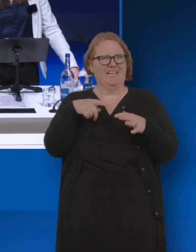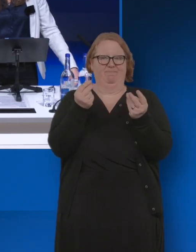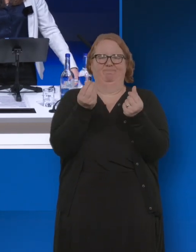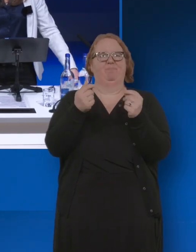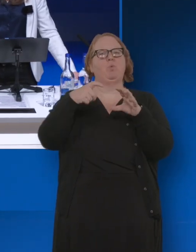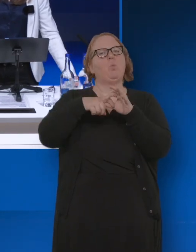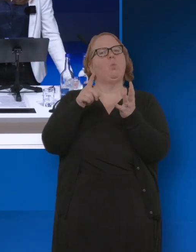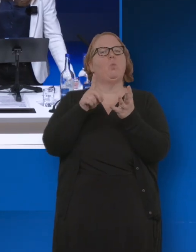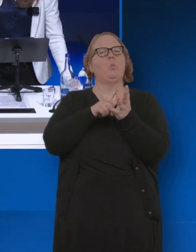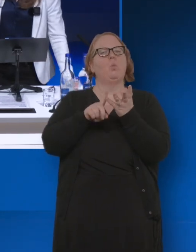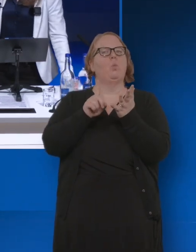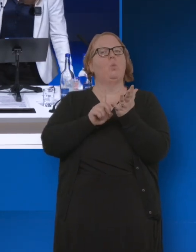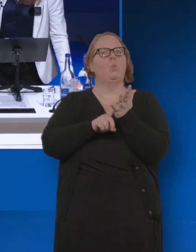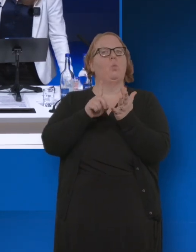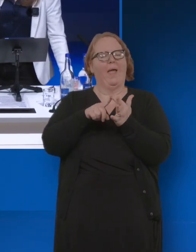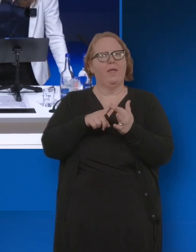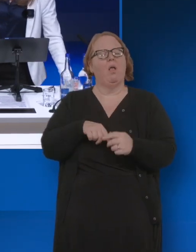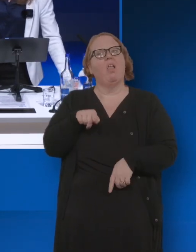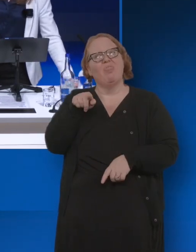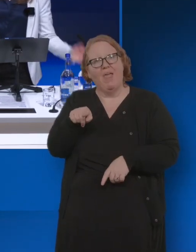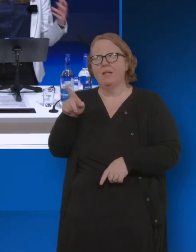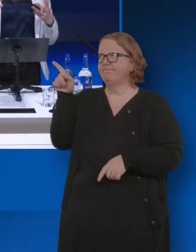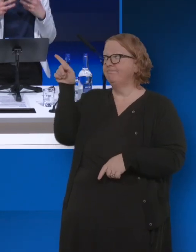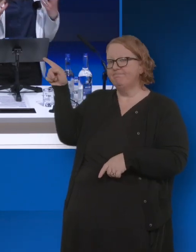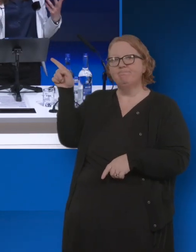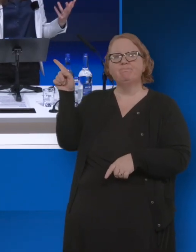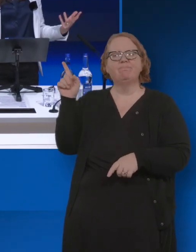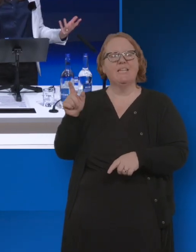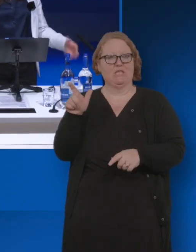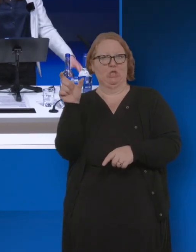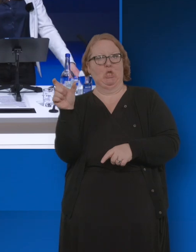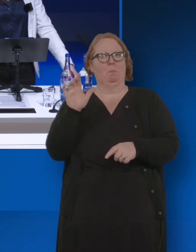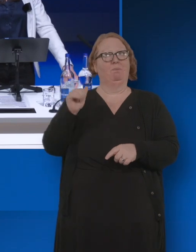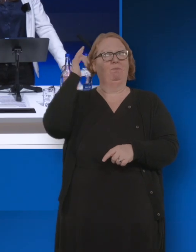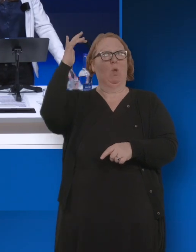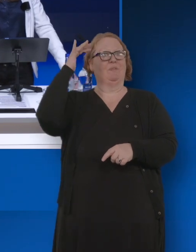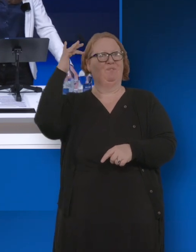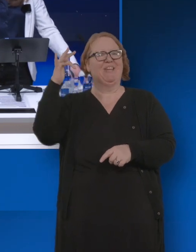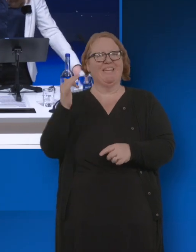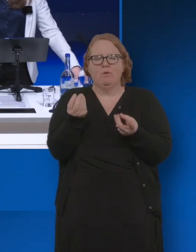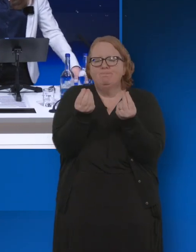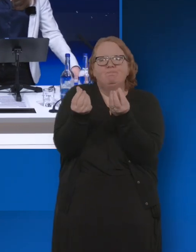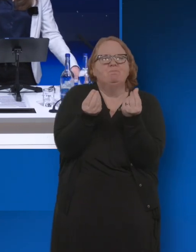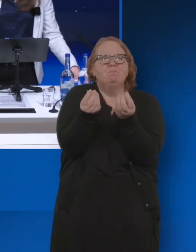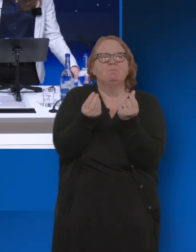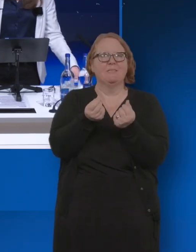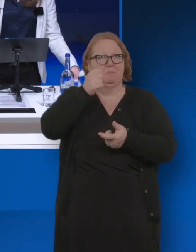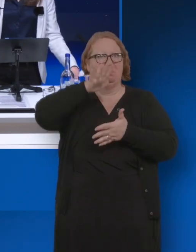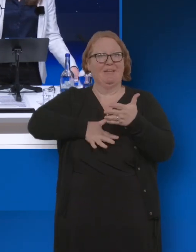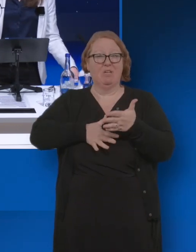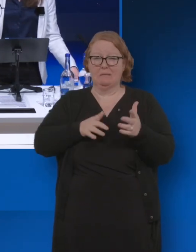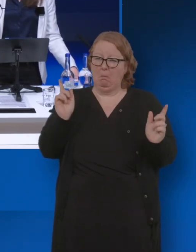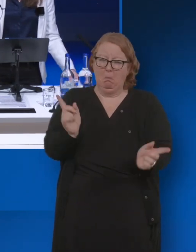its singular, or qualia in the plural. And qualia is a term that philosophers use to describe